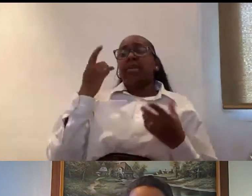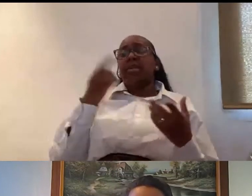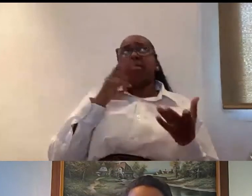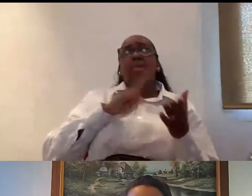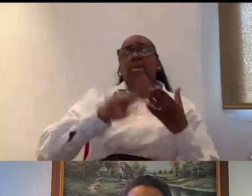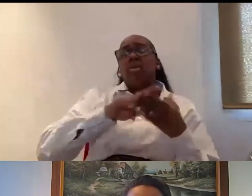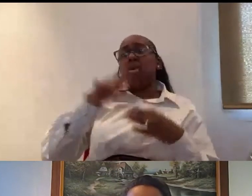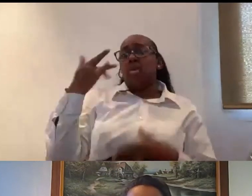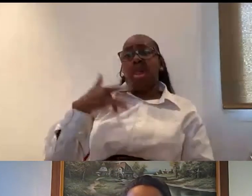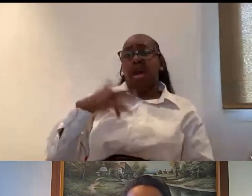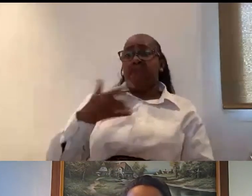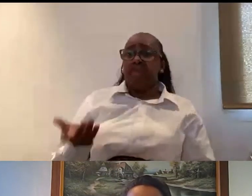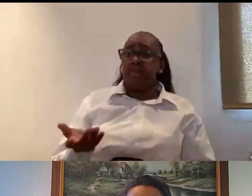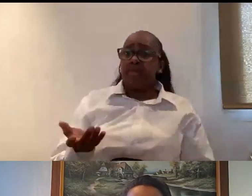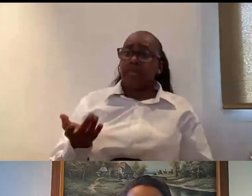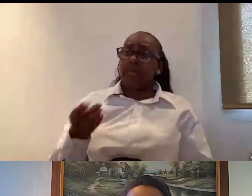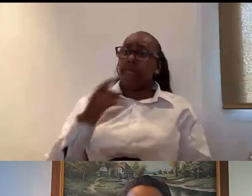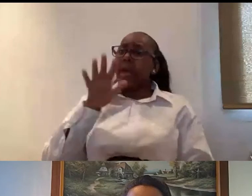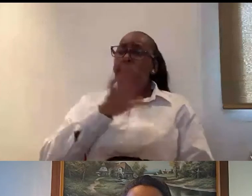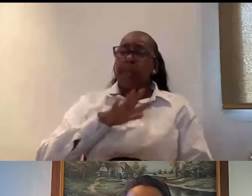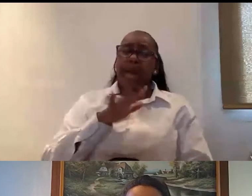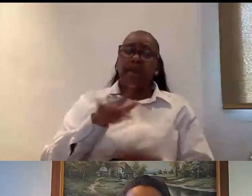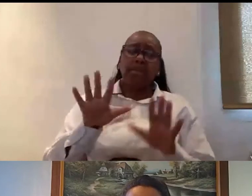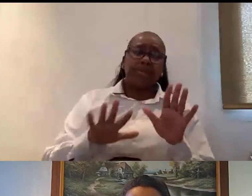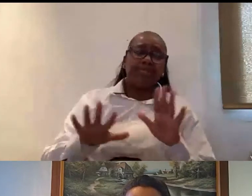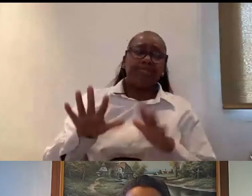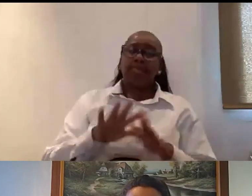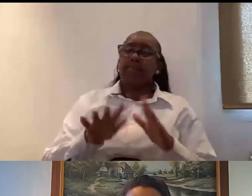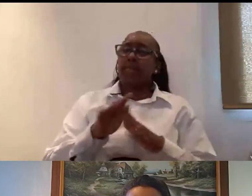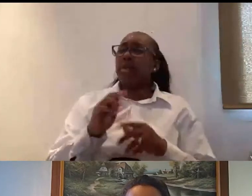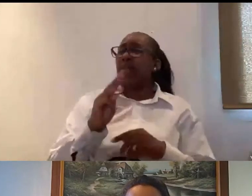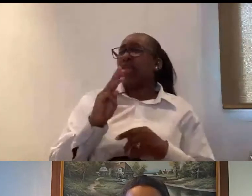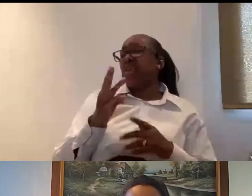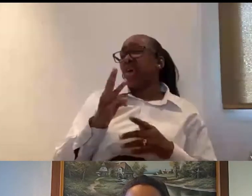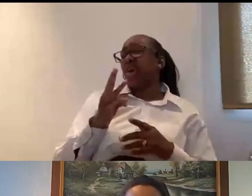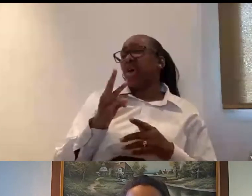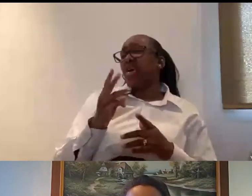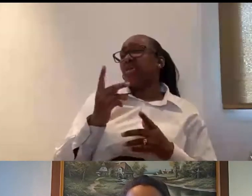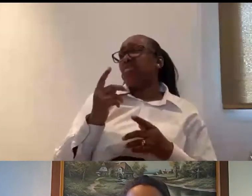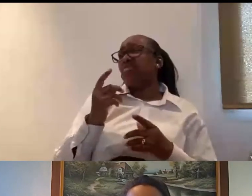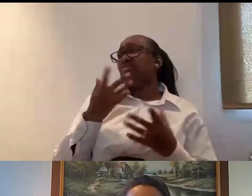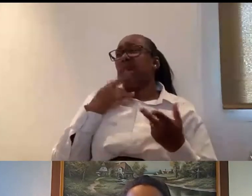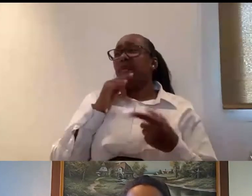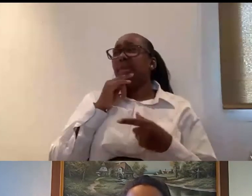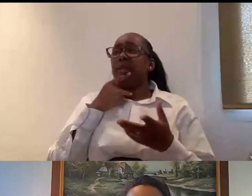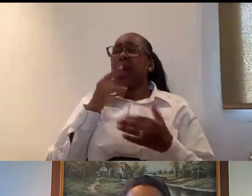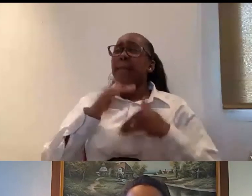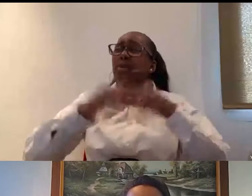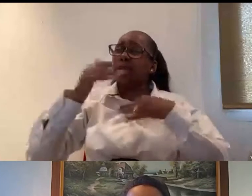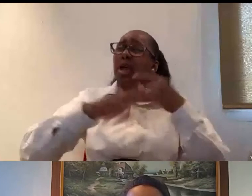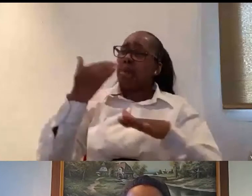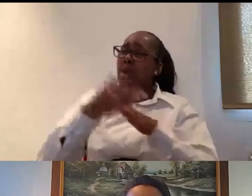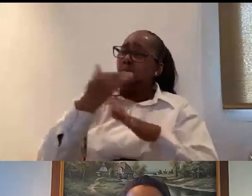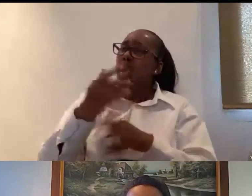normal life. I'm probably just about getting to about a third of what I normally do daily, sort of building it up. But